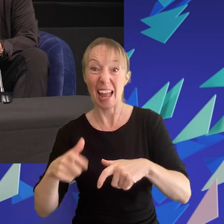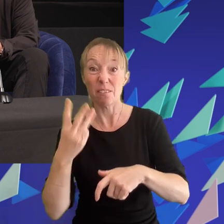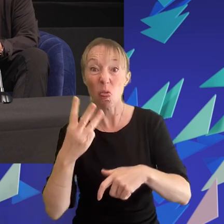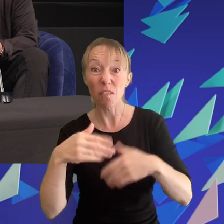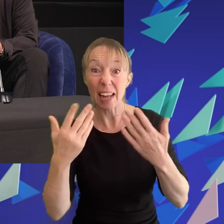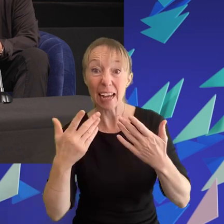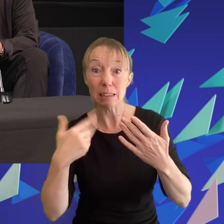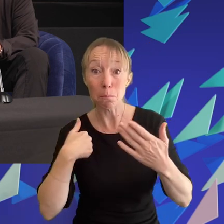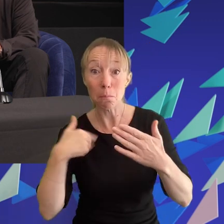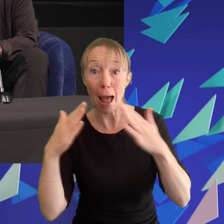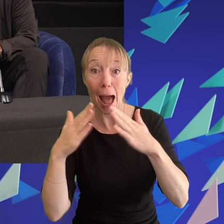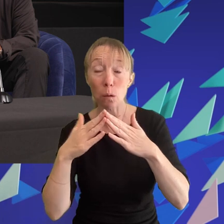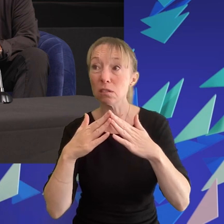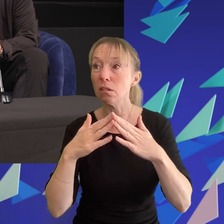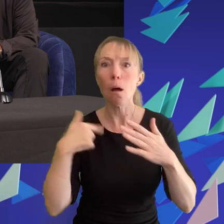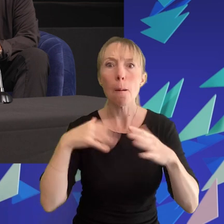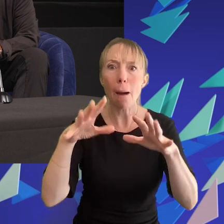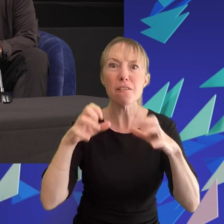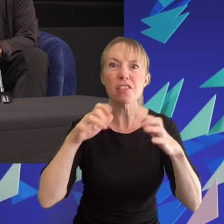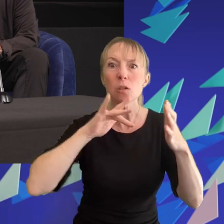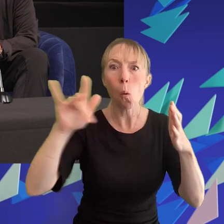He ate all the refrigerator.